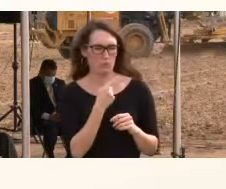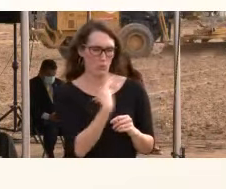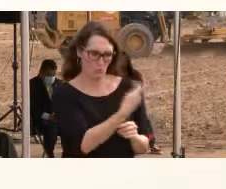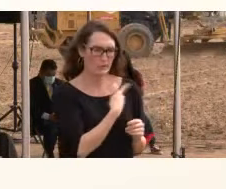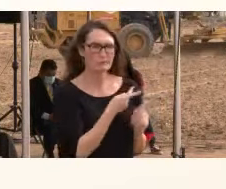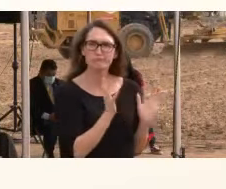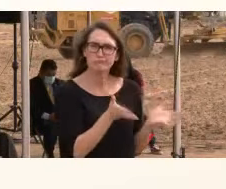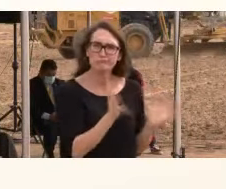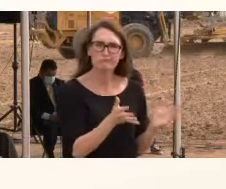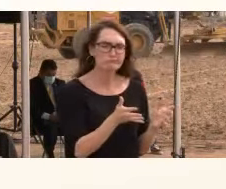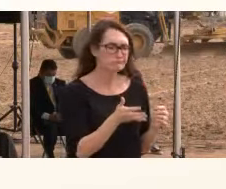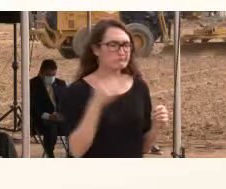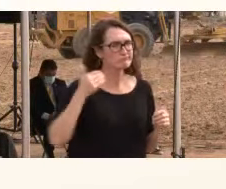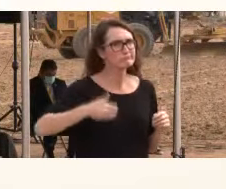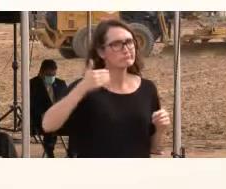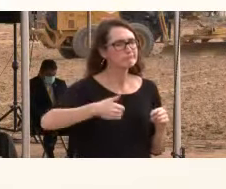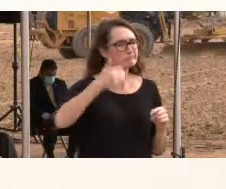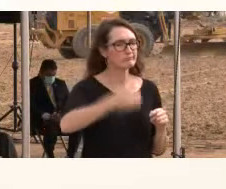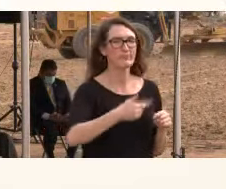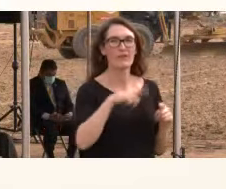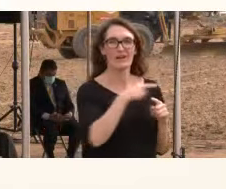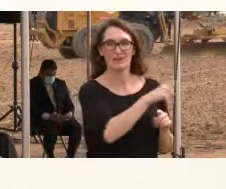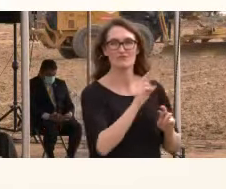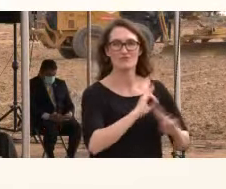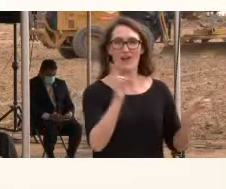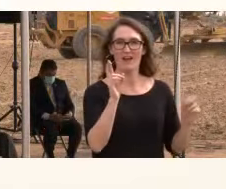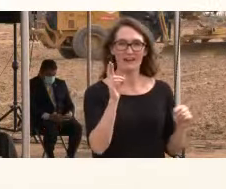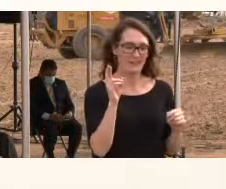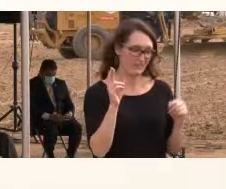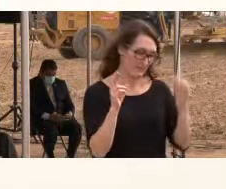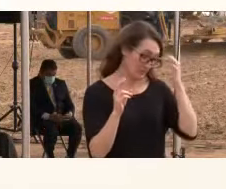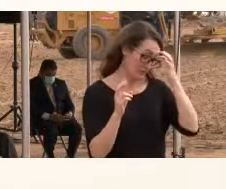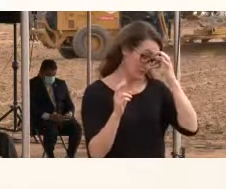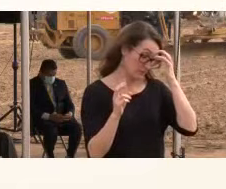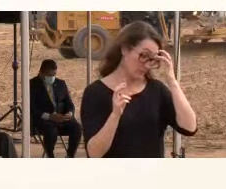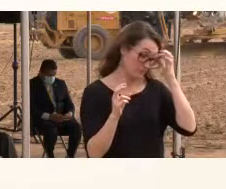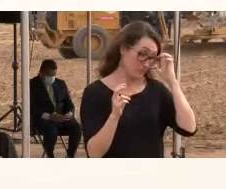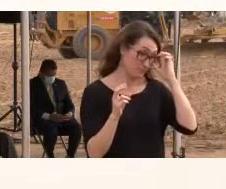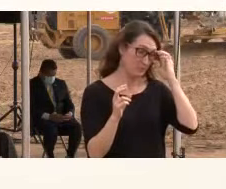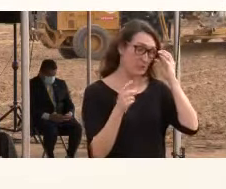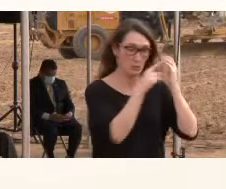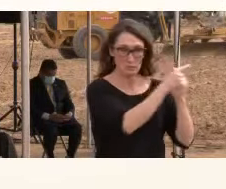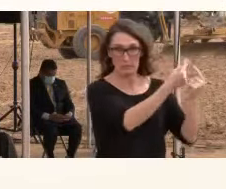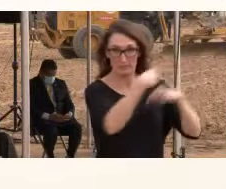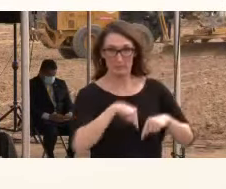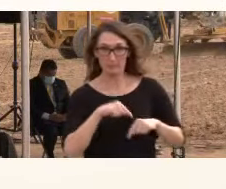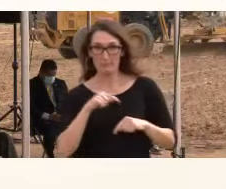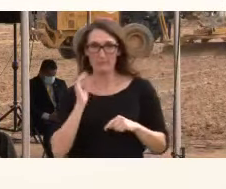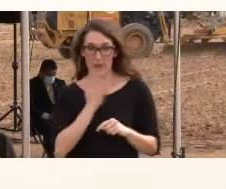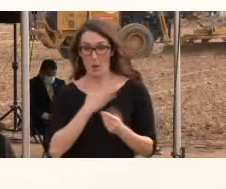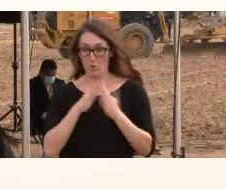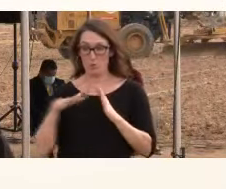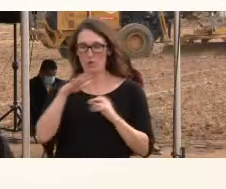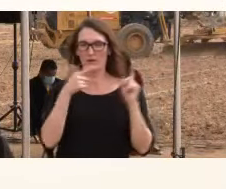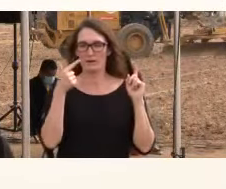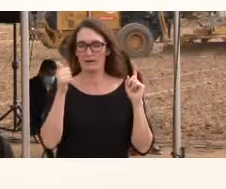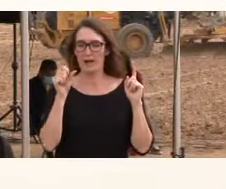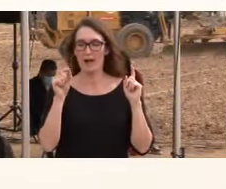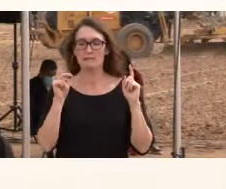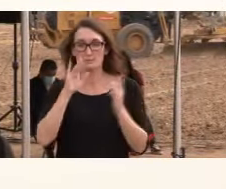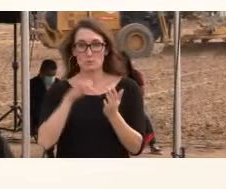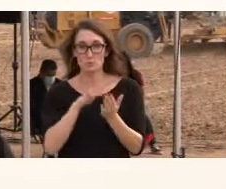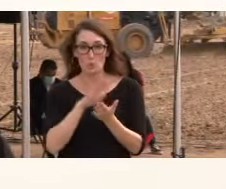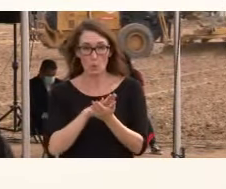conversations when you were getting ready for your big run, and you came to our community at Gadsden Middle School, and you